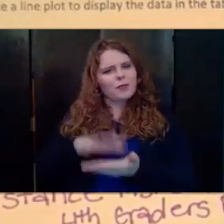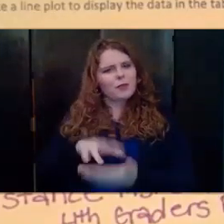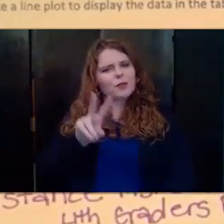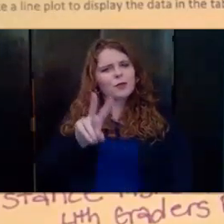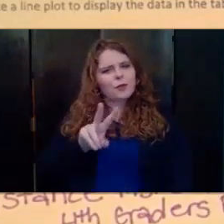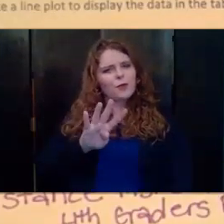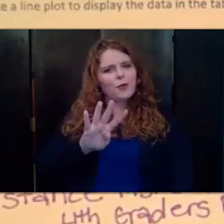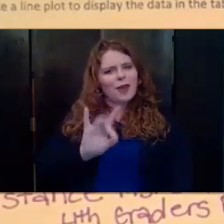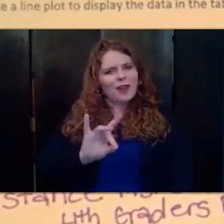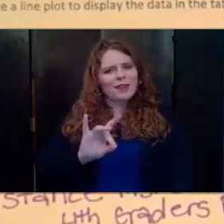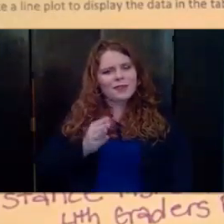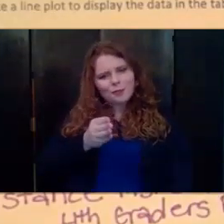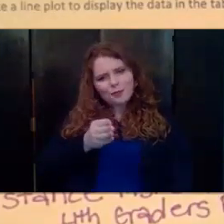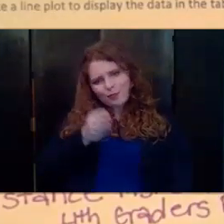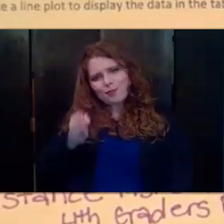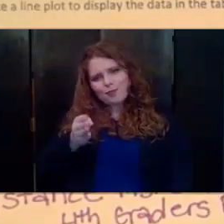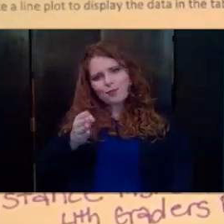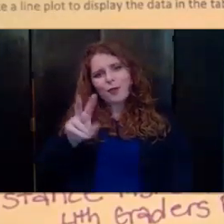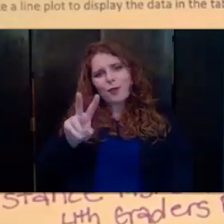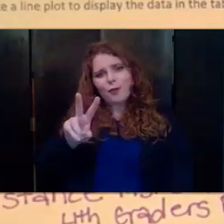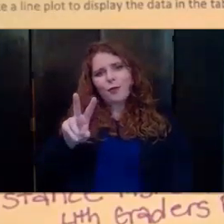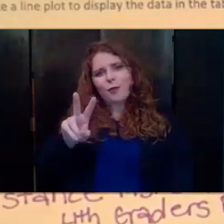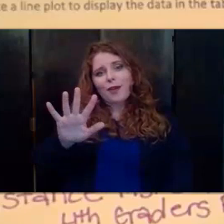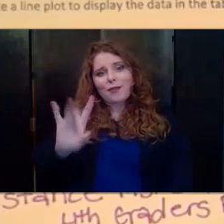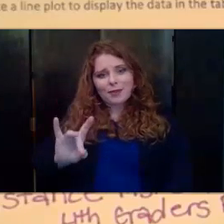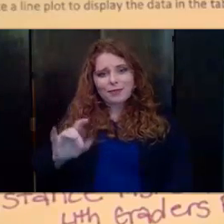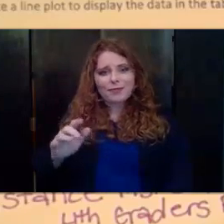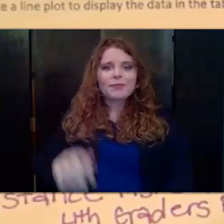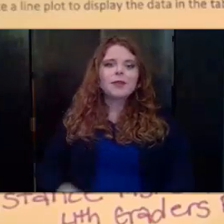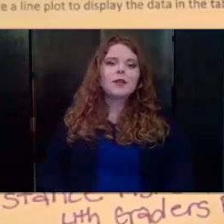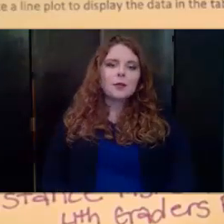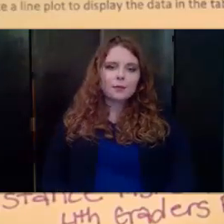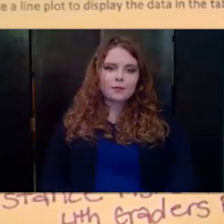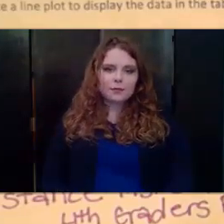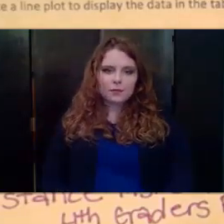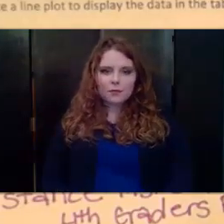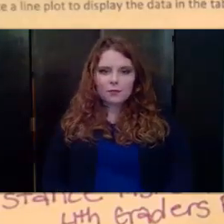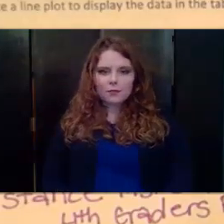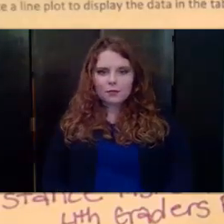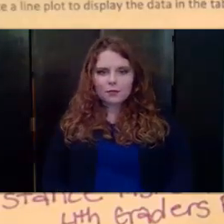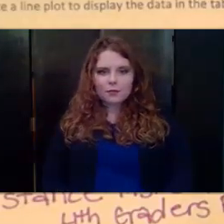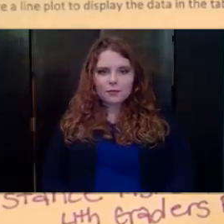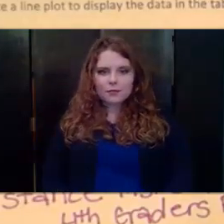4/8. 5/8 is 1 more than 4/8. So I can mark that here.